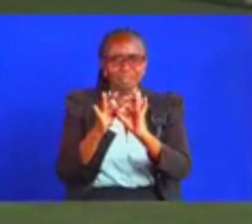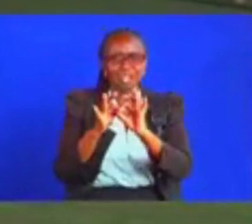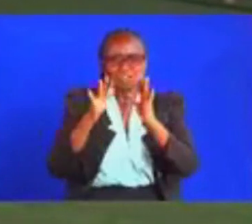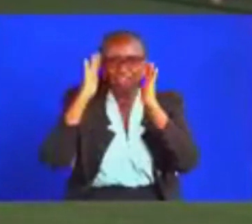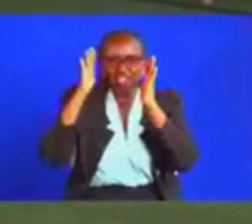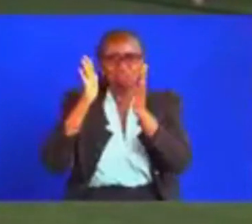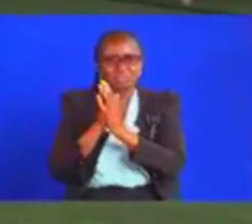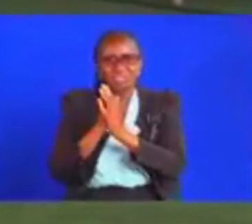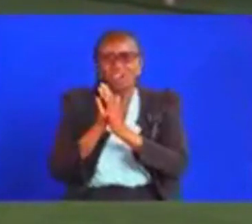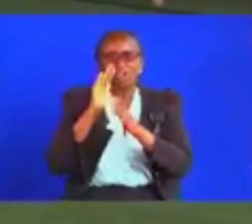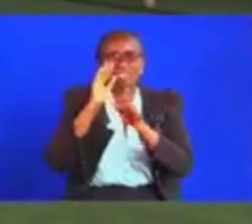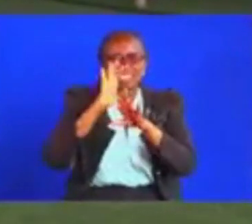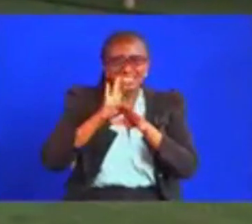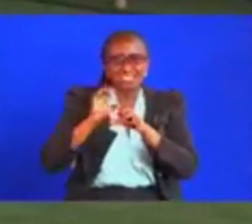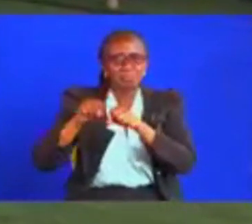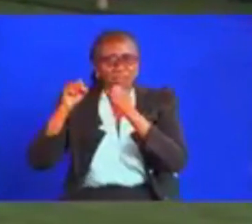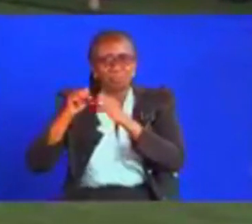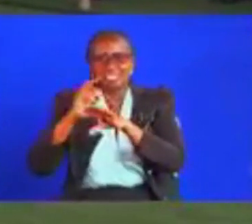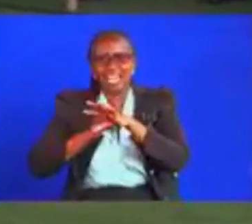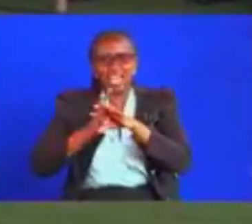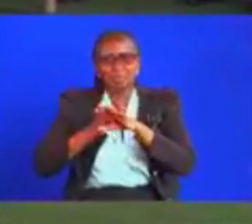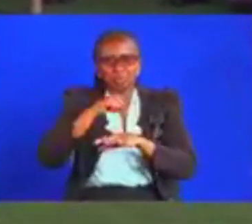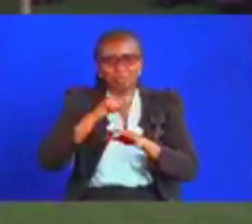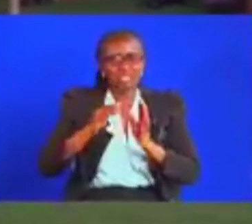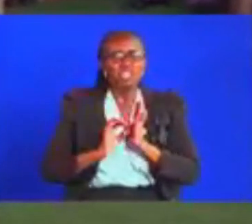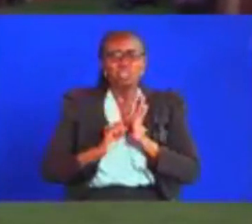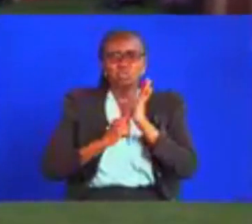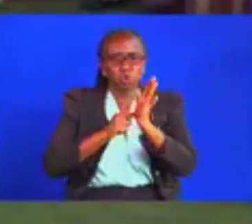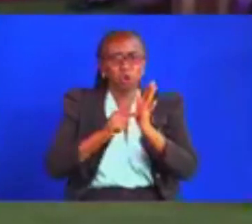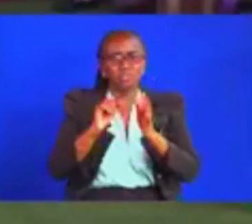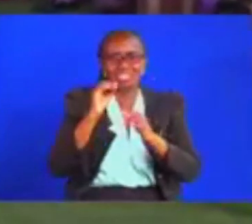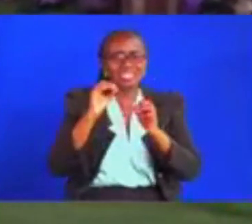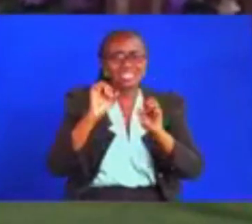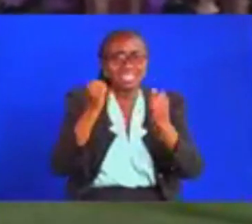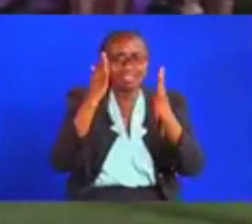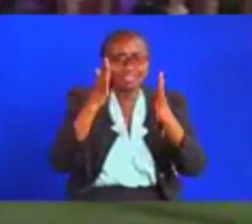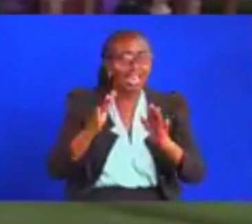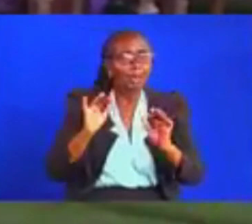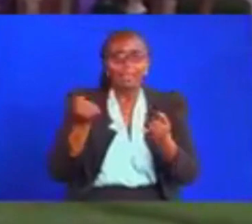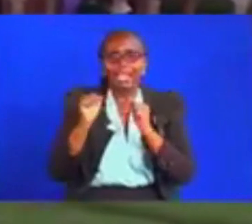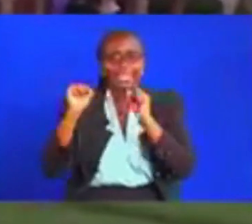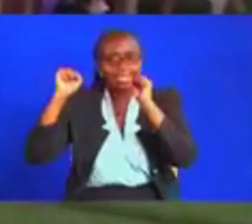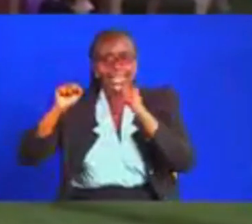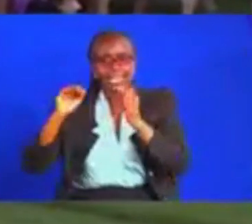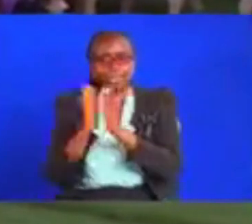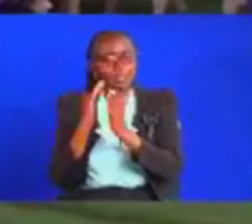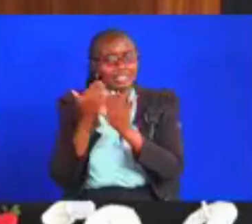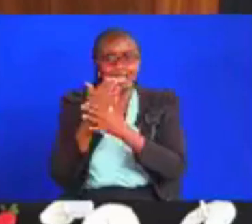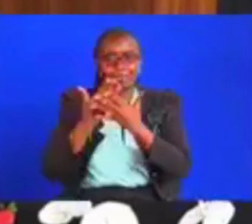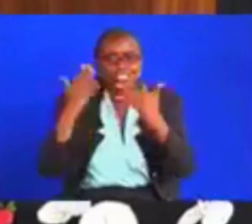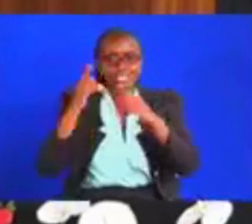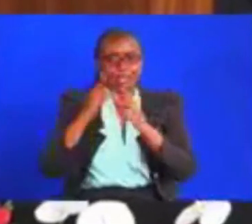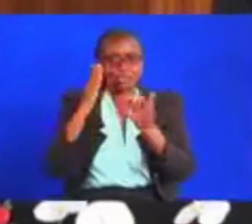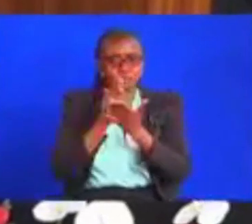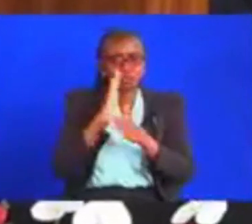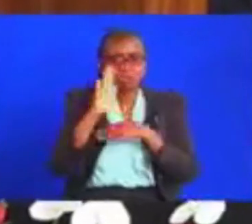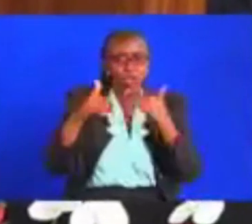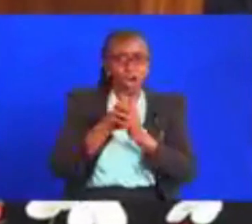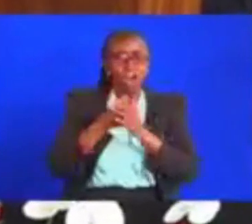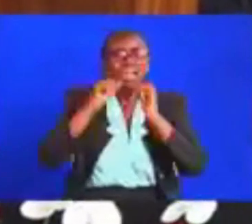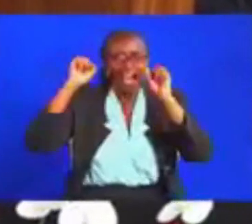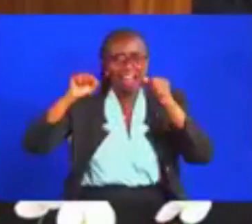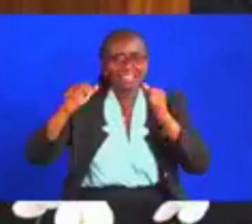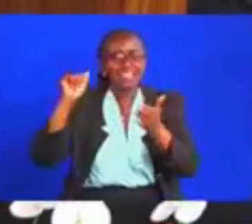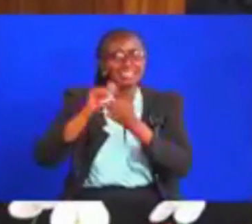Denominationalism dies when the Savior is projected. Because I may not agree with certain things, but we all agree that the